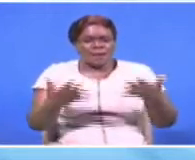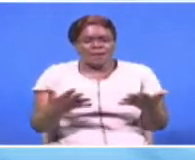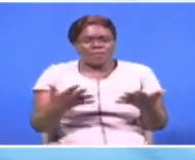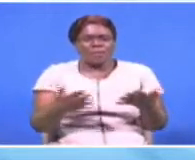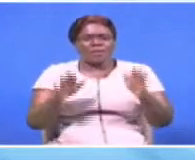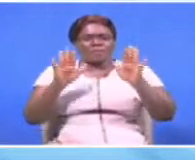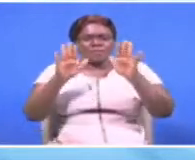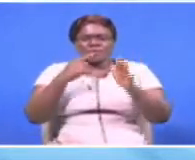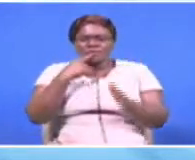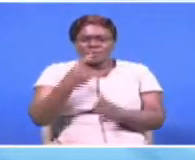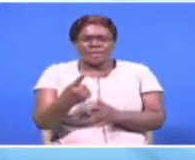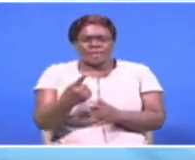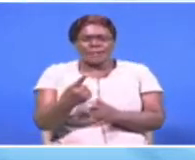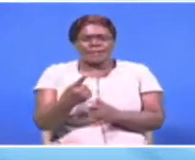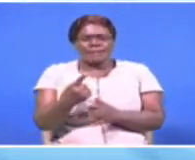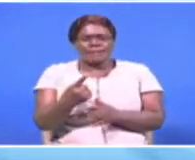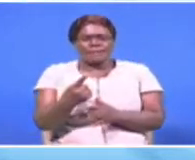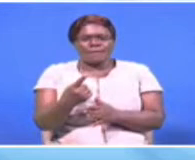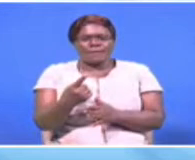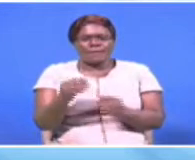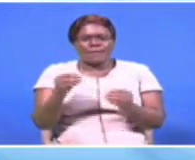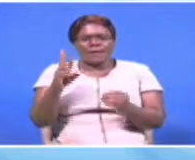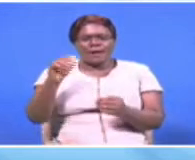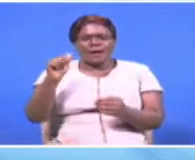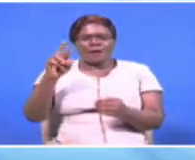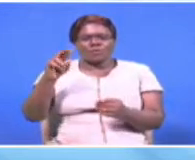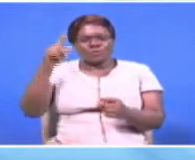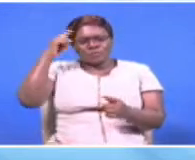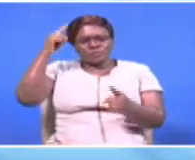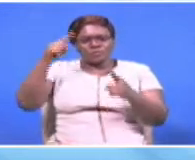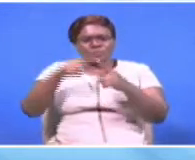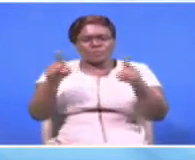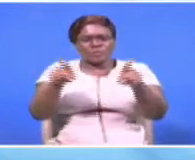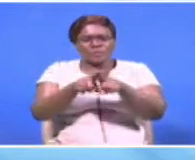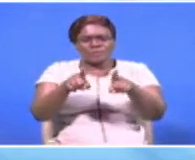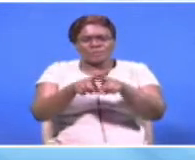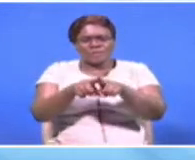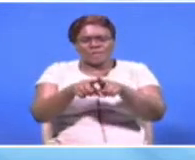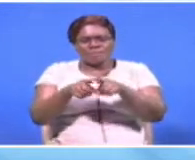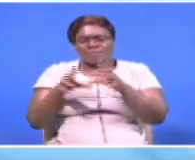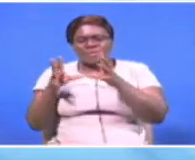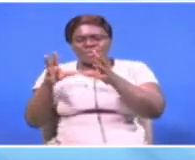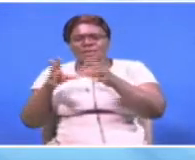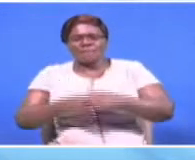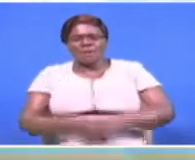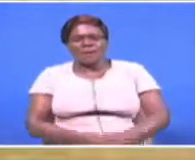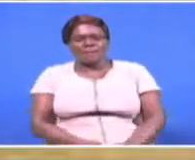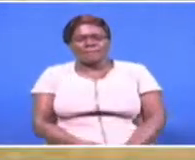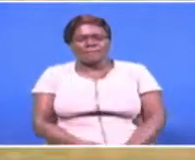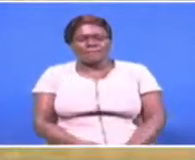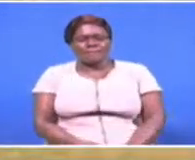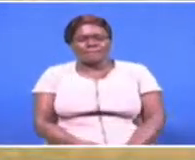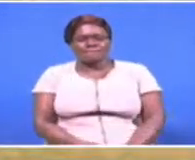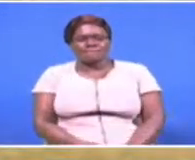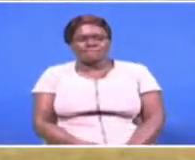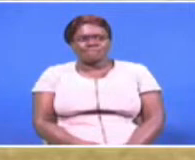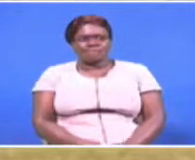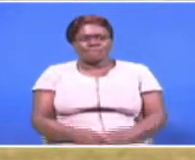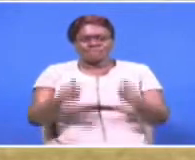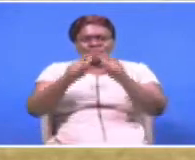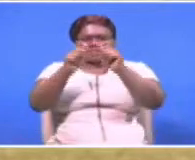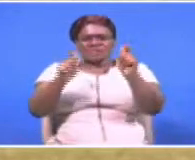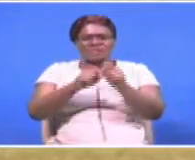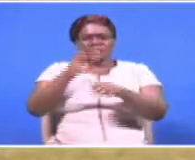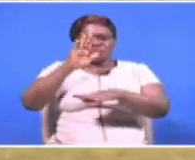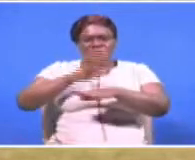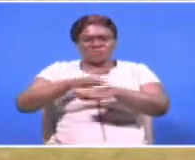the importance of the pre-season camp in Arusha, as well as his targets as skipper this season. The team is in